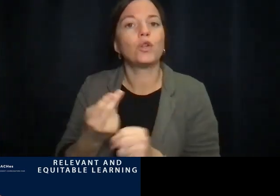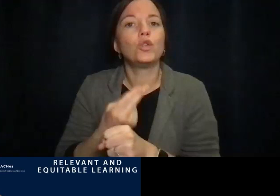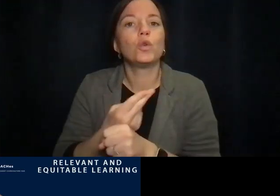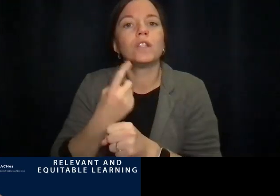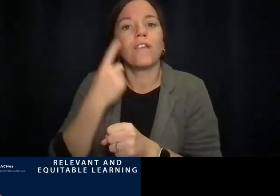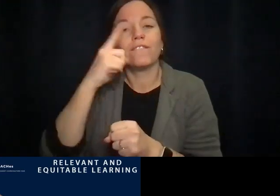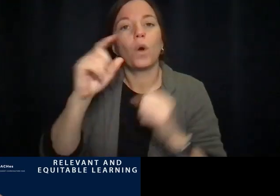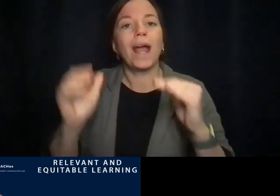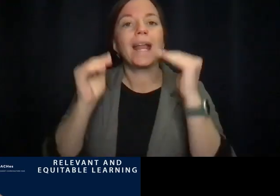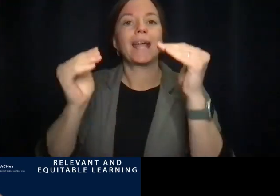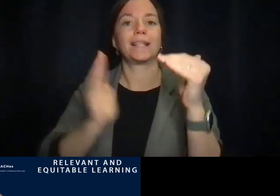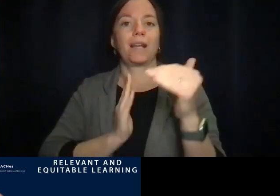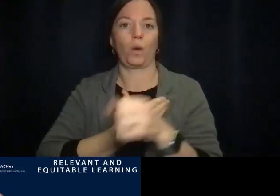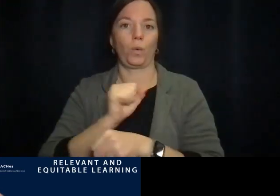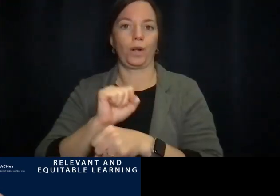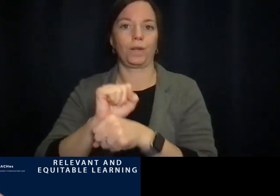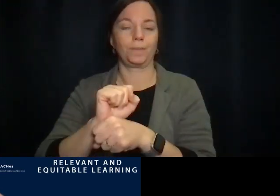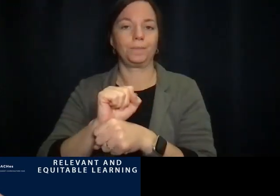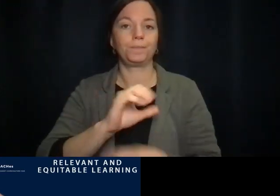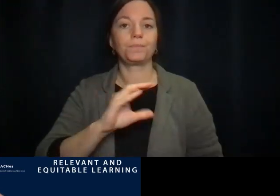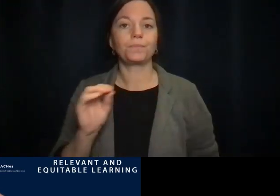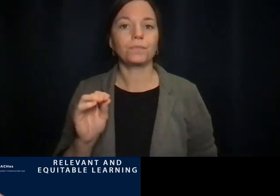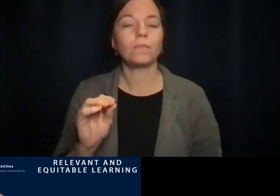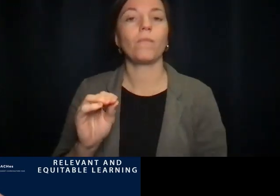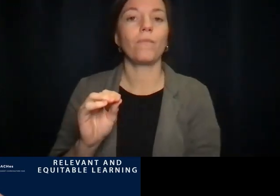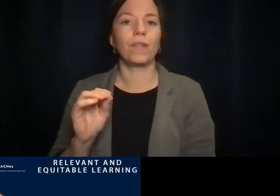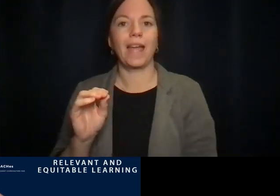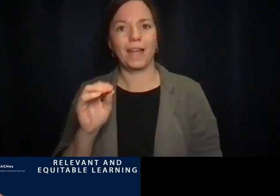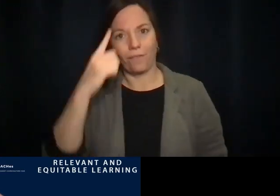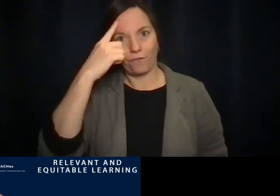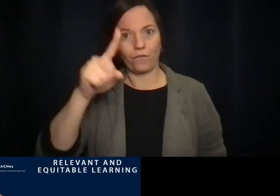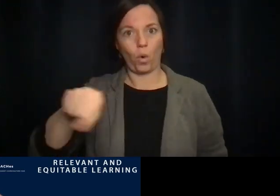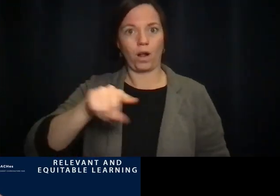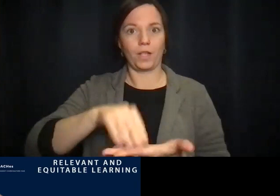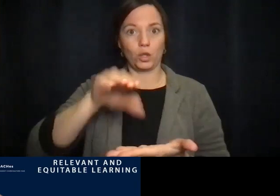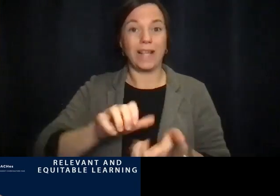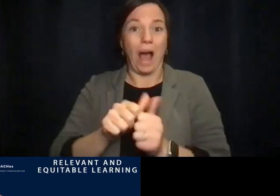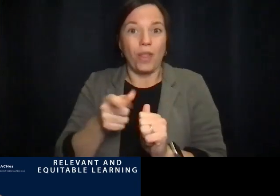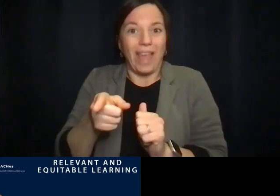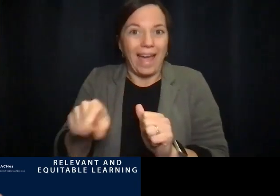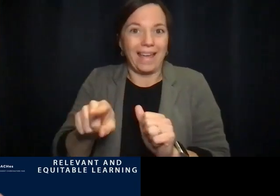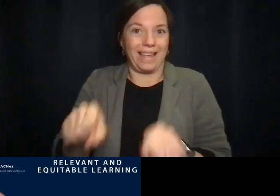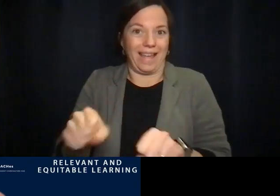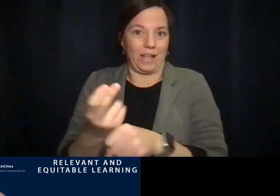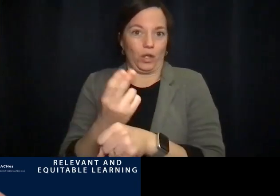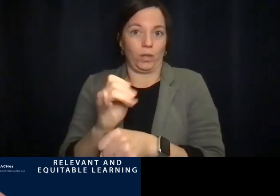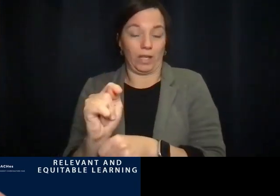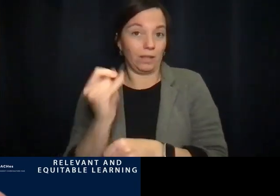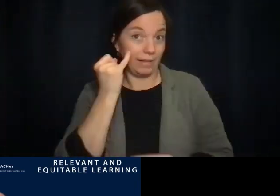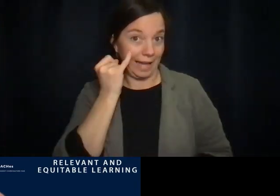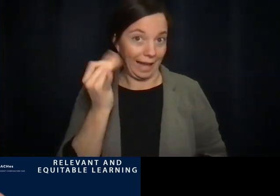work we do and also into our students and how they can use it? Because like I said, if this is here to